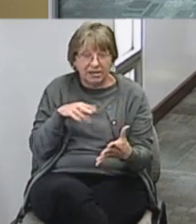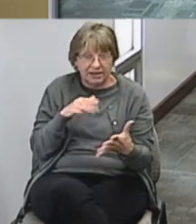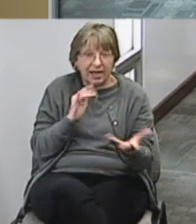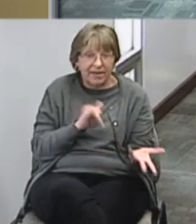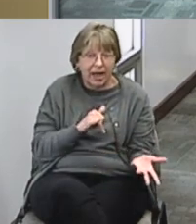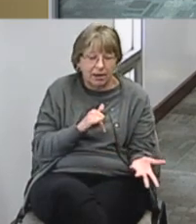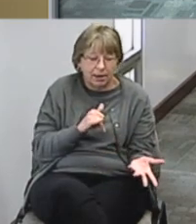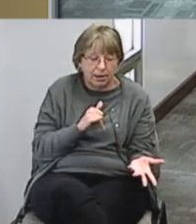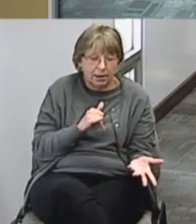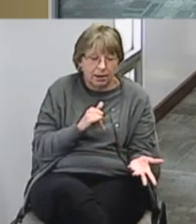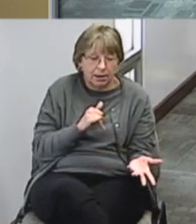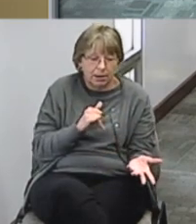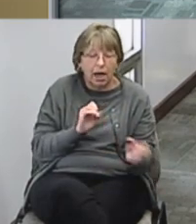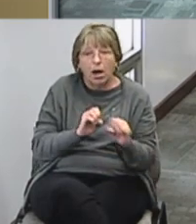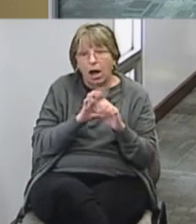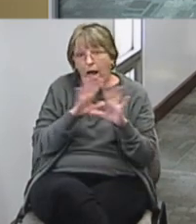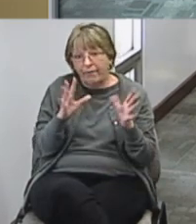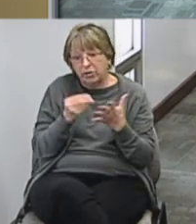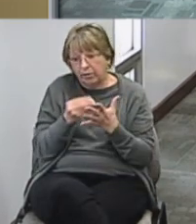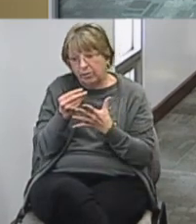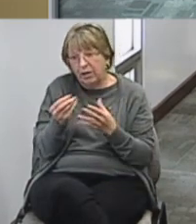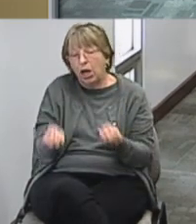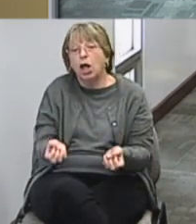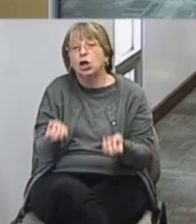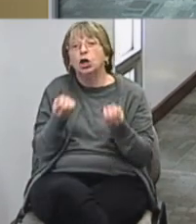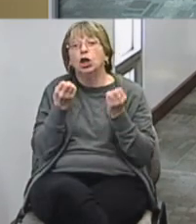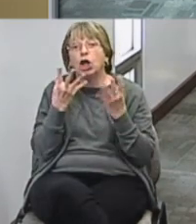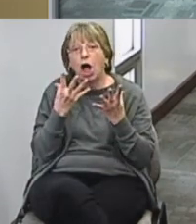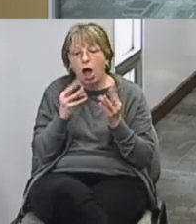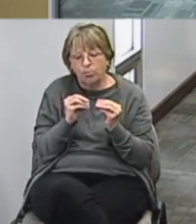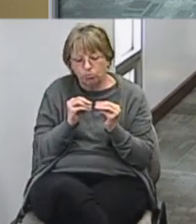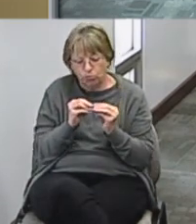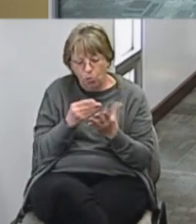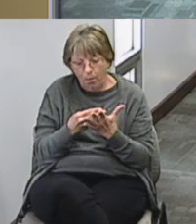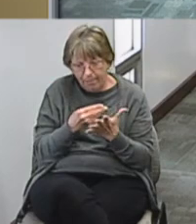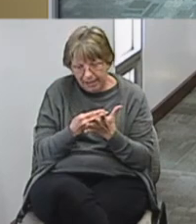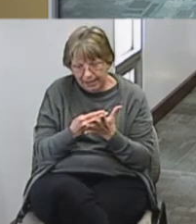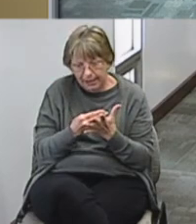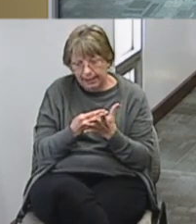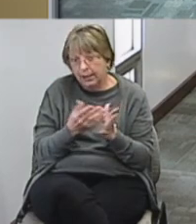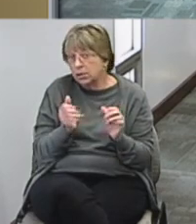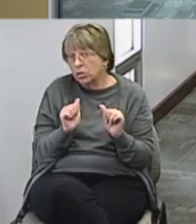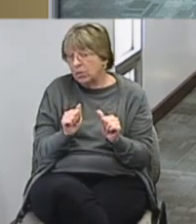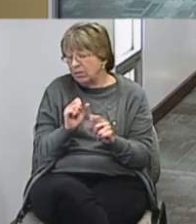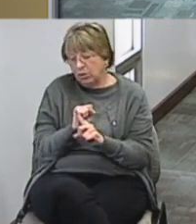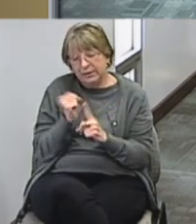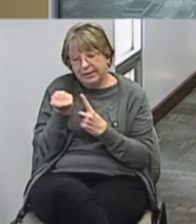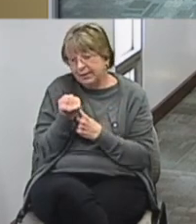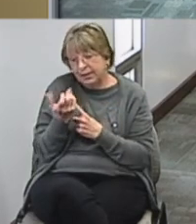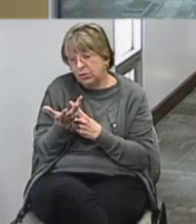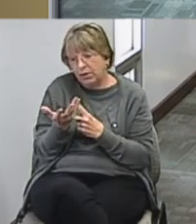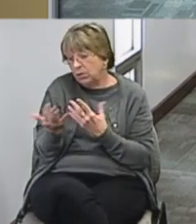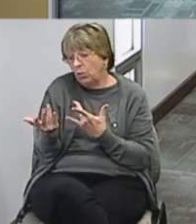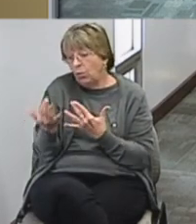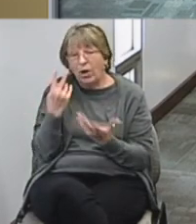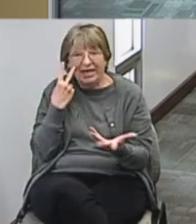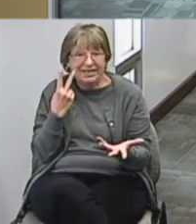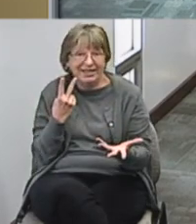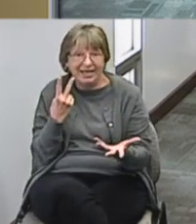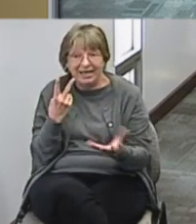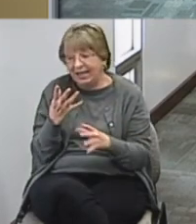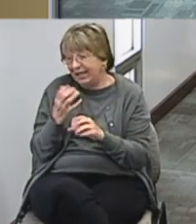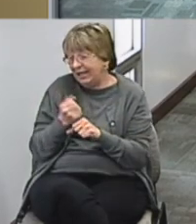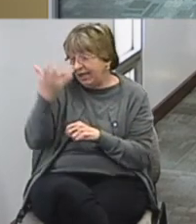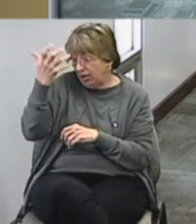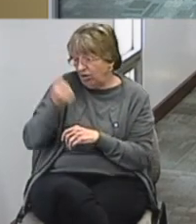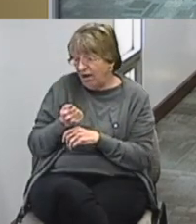to spend a considerable amount more money. And so it could be a situation where you wait and see, do we get the grant? And if